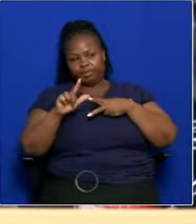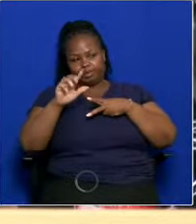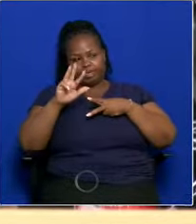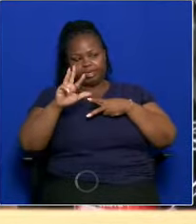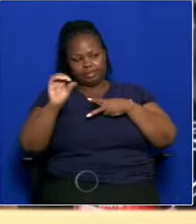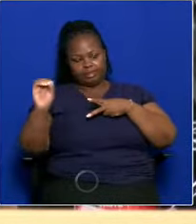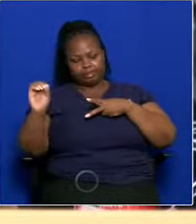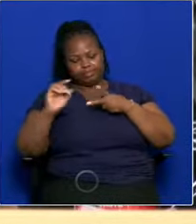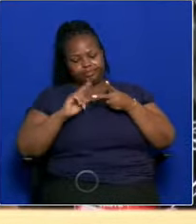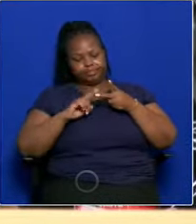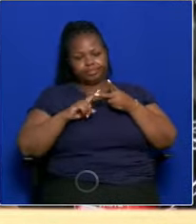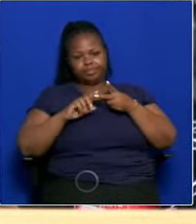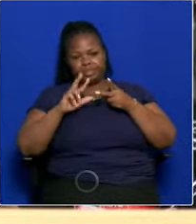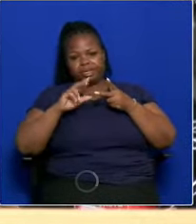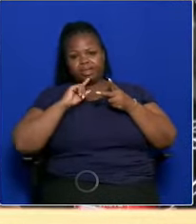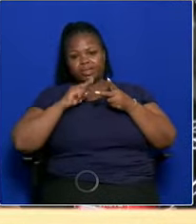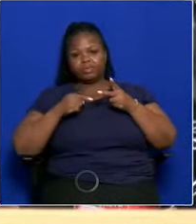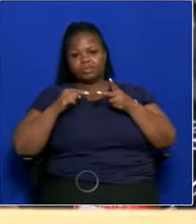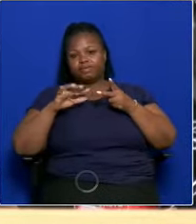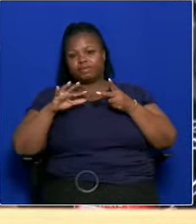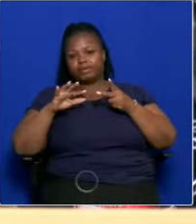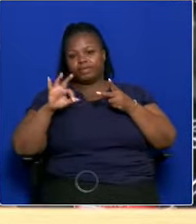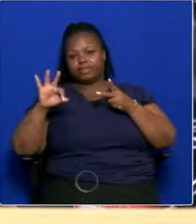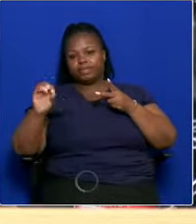for 8,530.